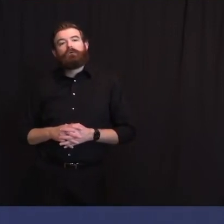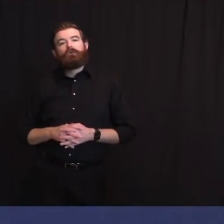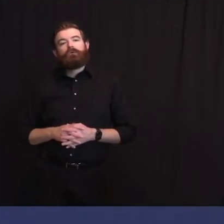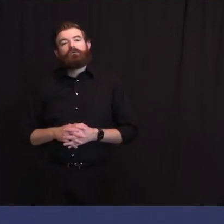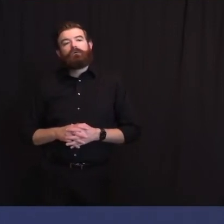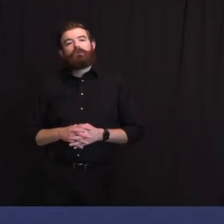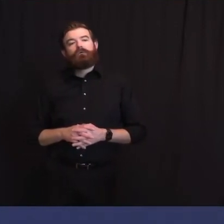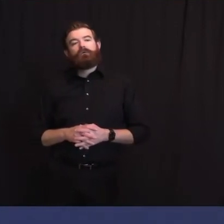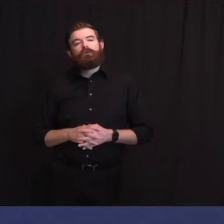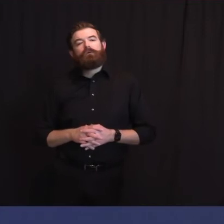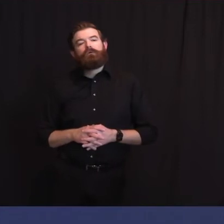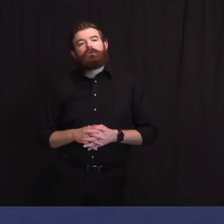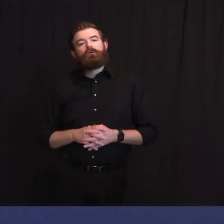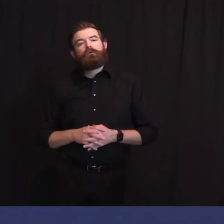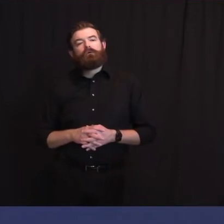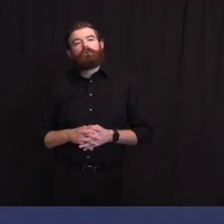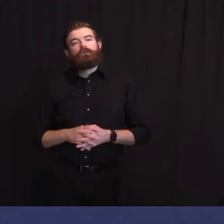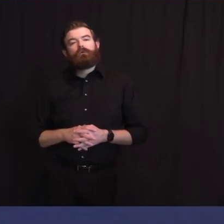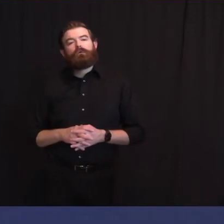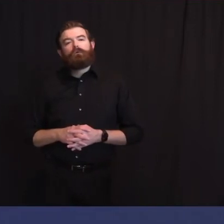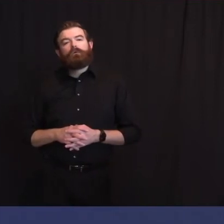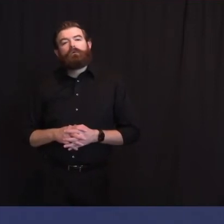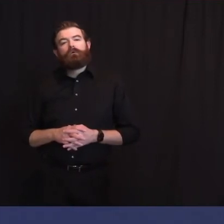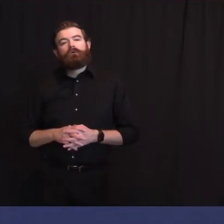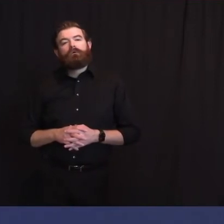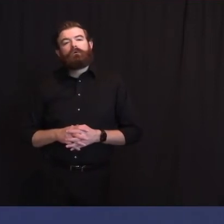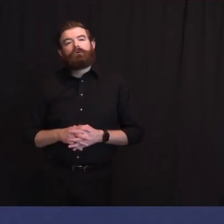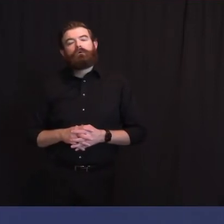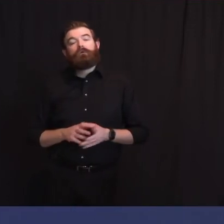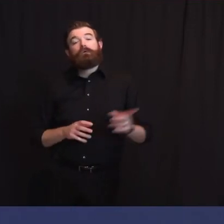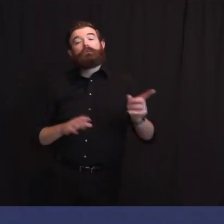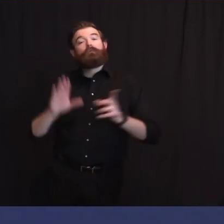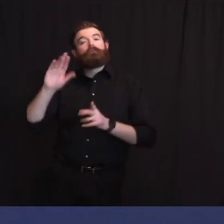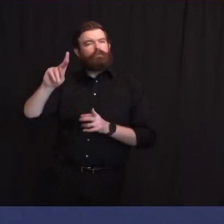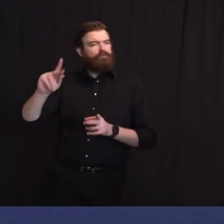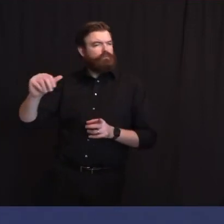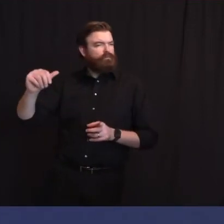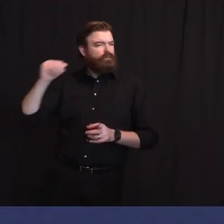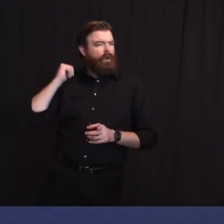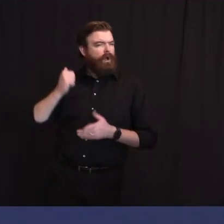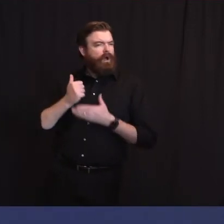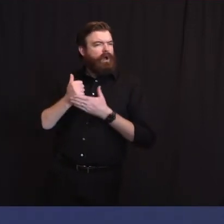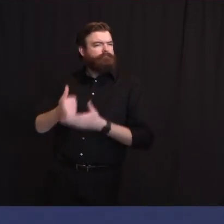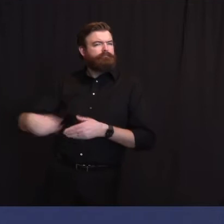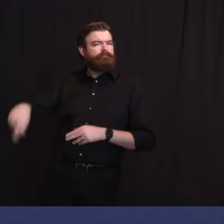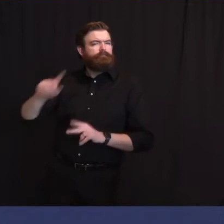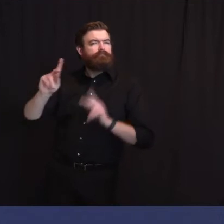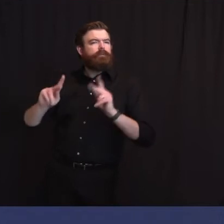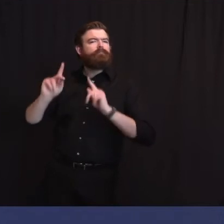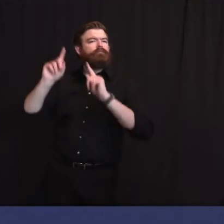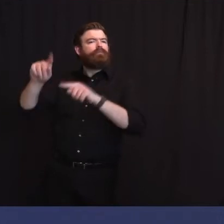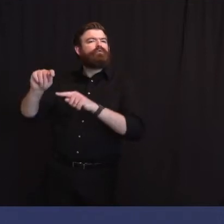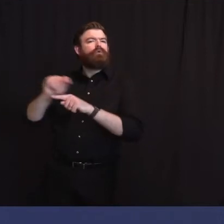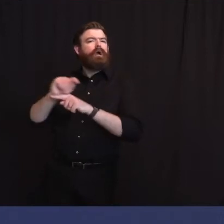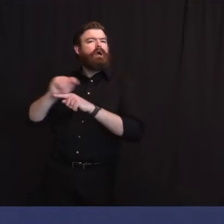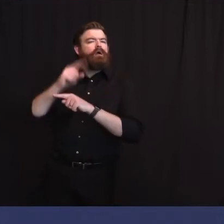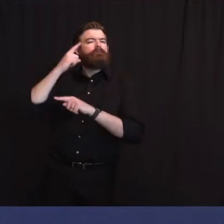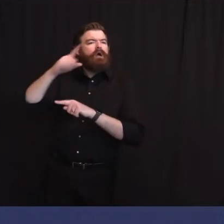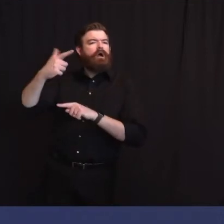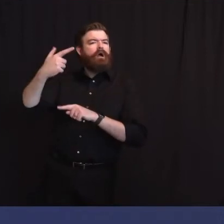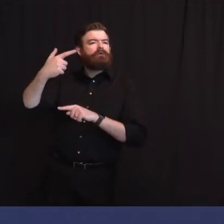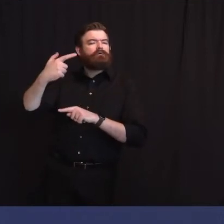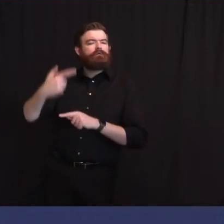longer do business with these individuals. Isn't it kind of contradictory and hypocritical that these banks and the government